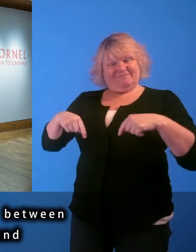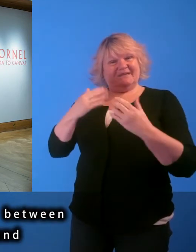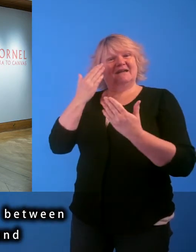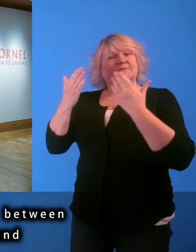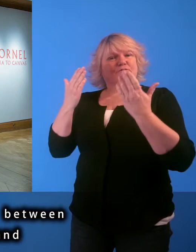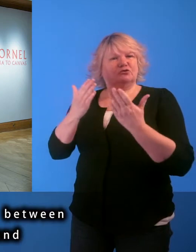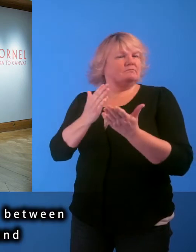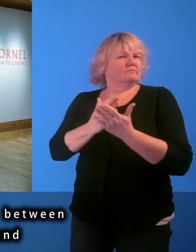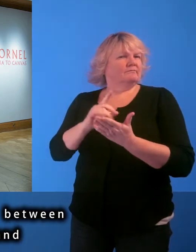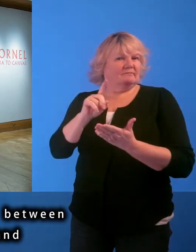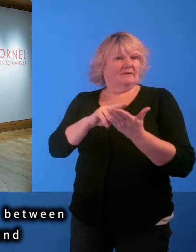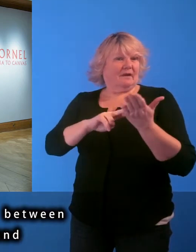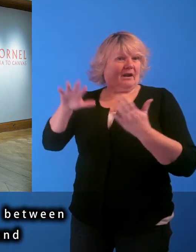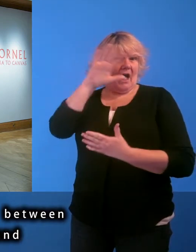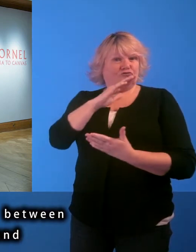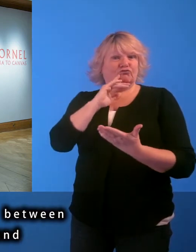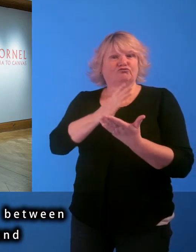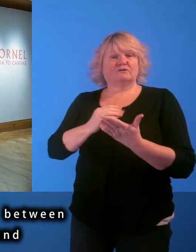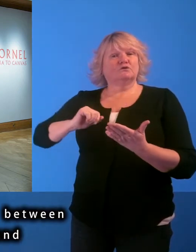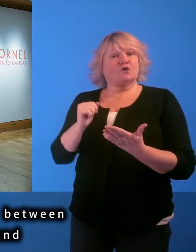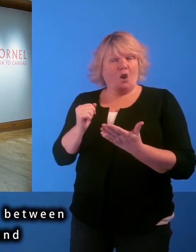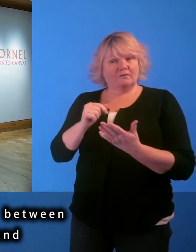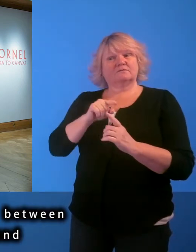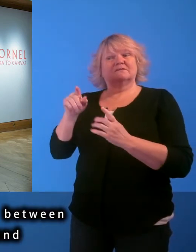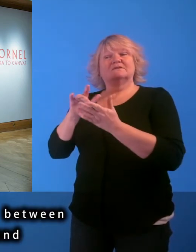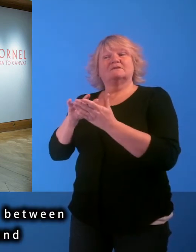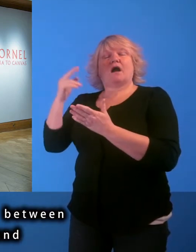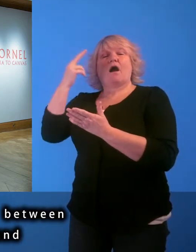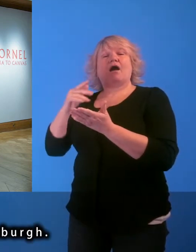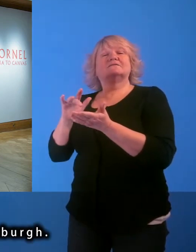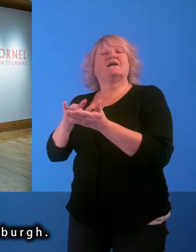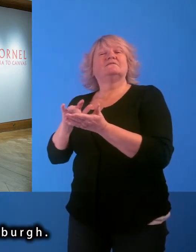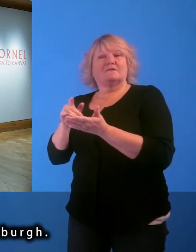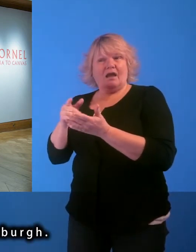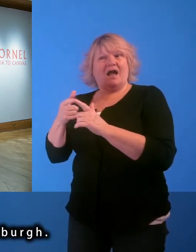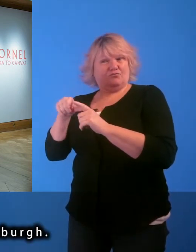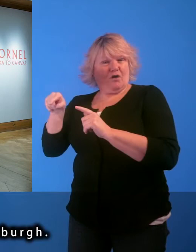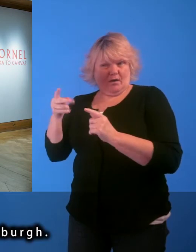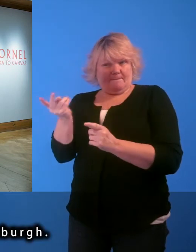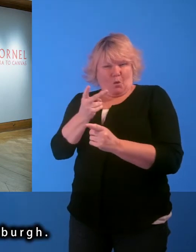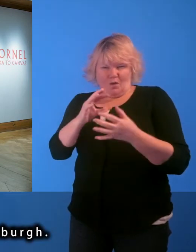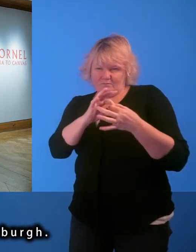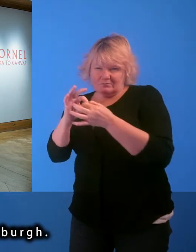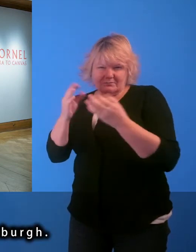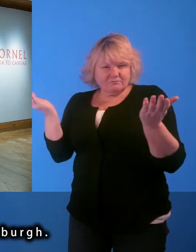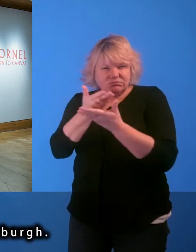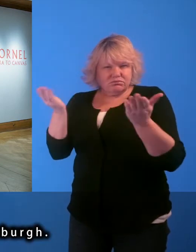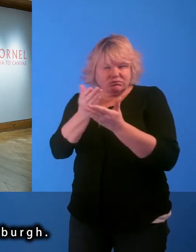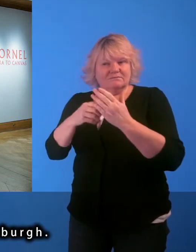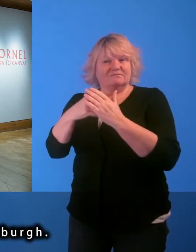This exhibition is a collaboration between the National Trust for Scotland and the City Art Centre in